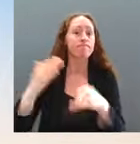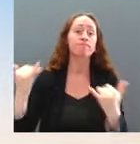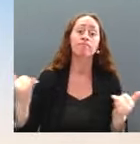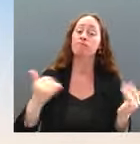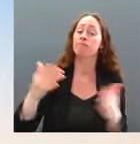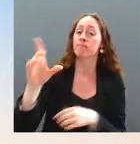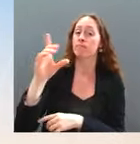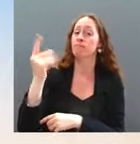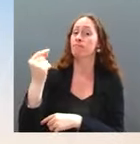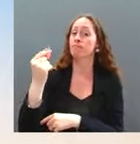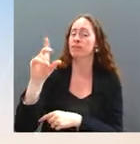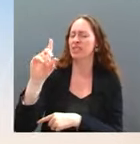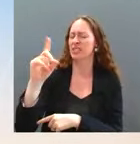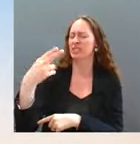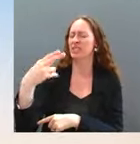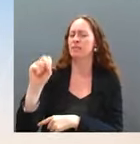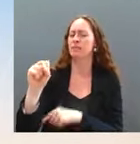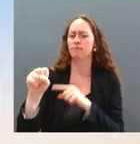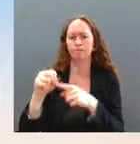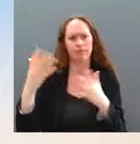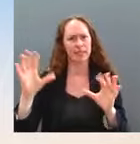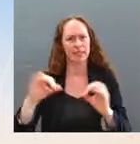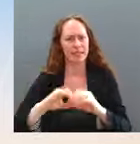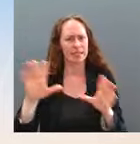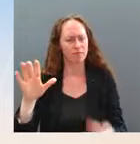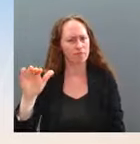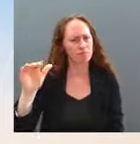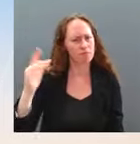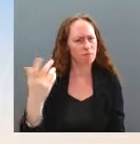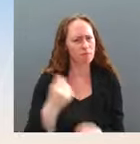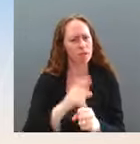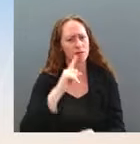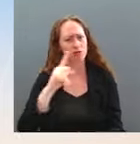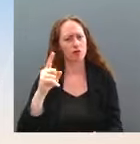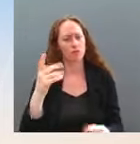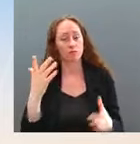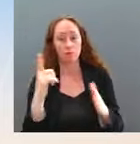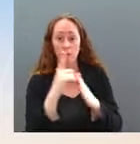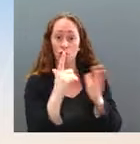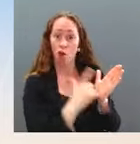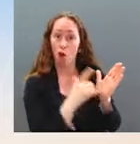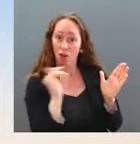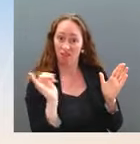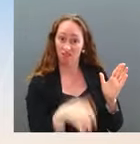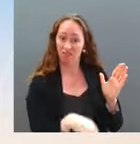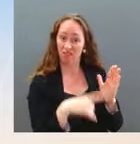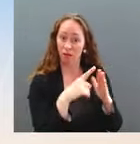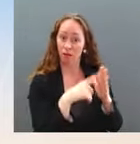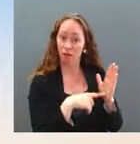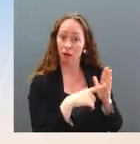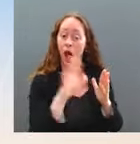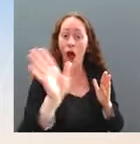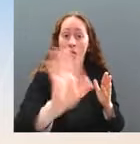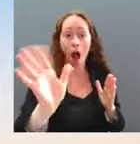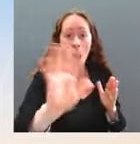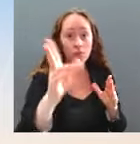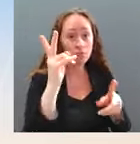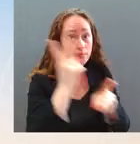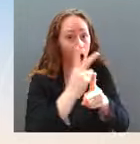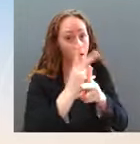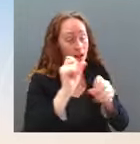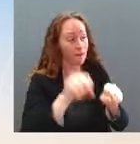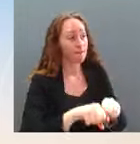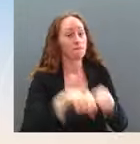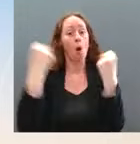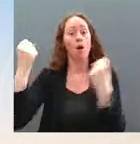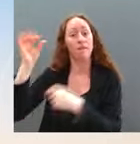for transgender minors may violate the Constitution and federal law. To be clear, every major medical association agrees that gender-affirming